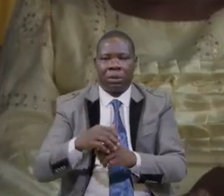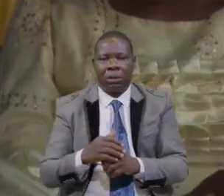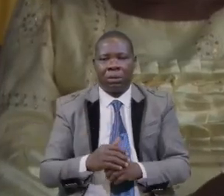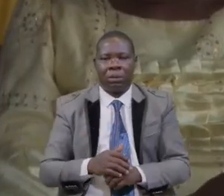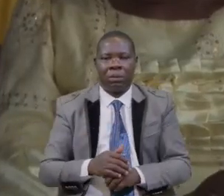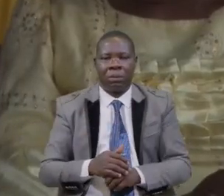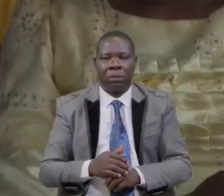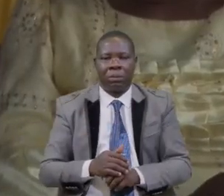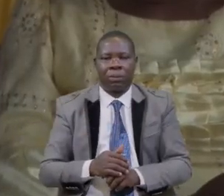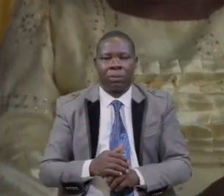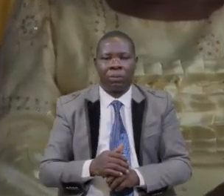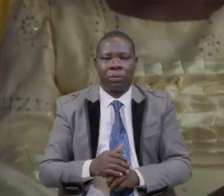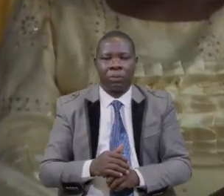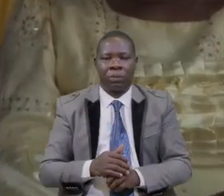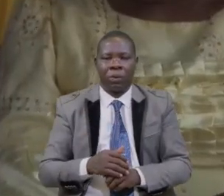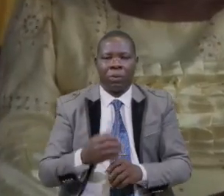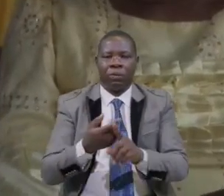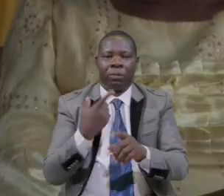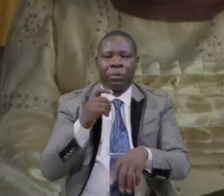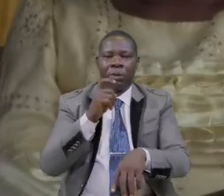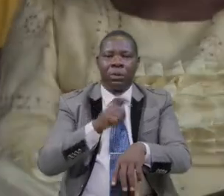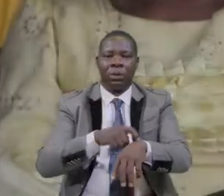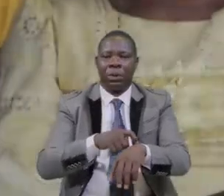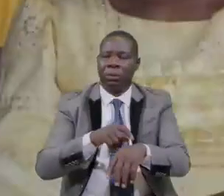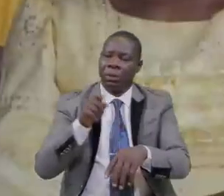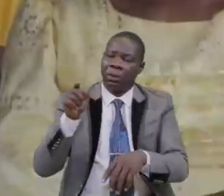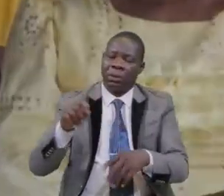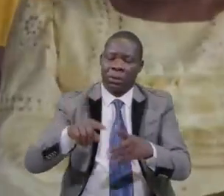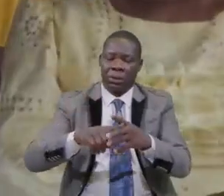From the moment he started following